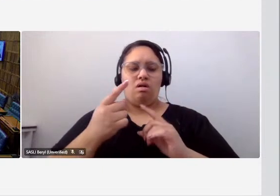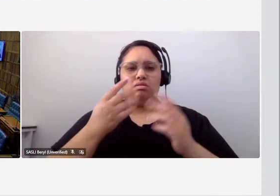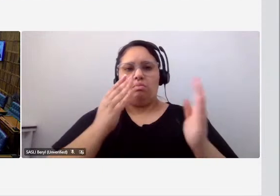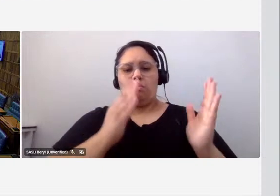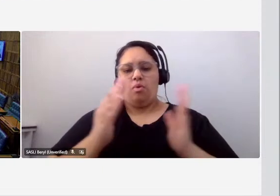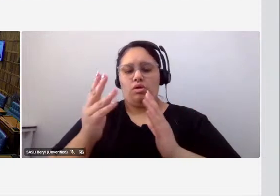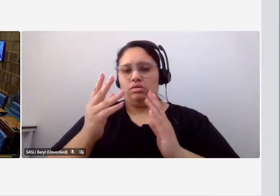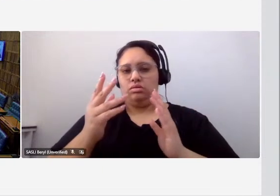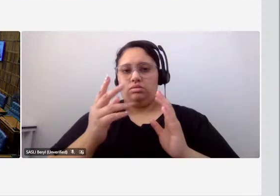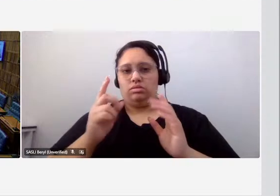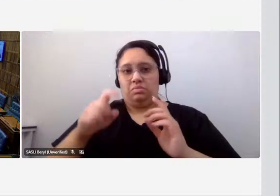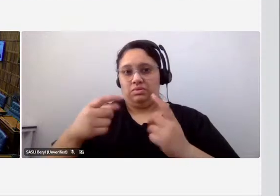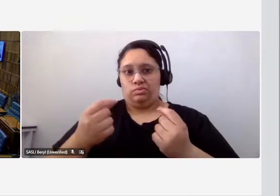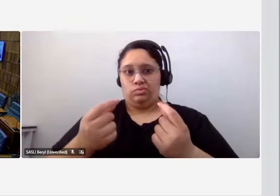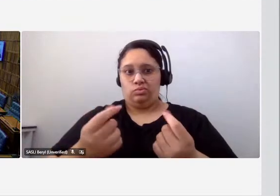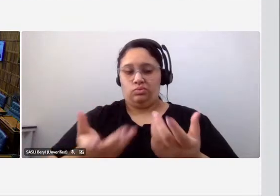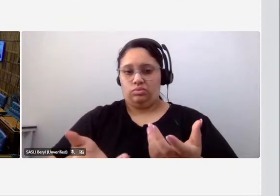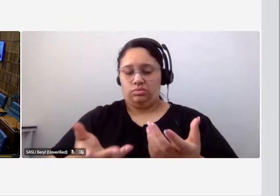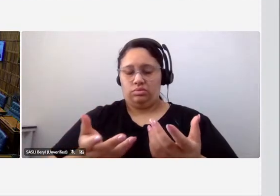Is it deliberate?